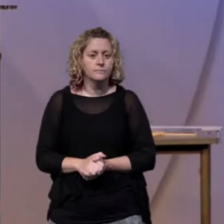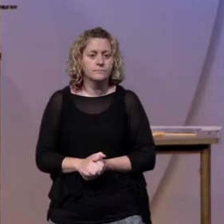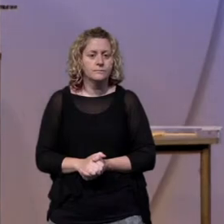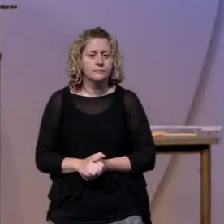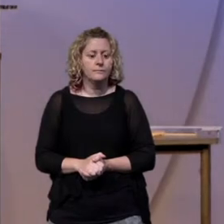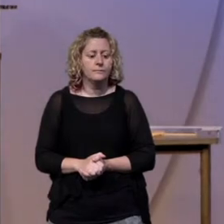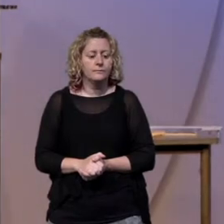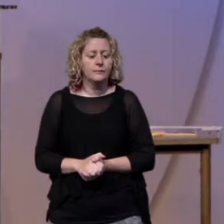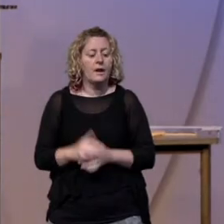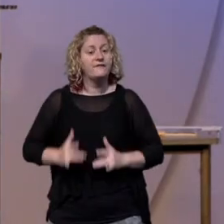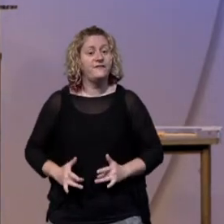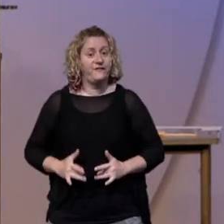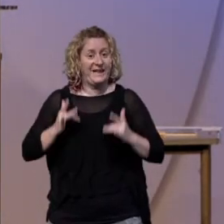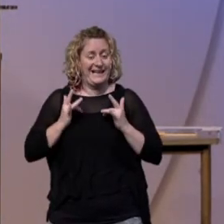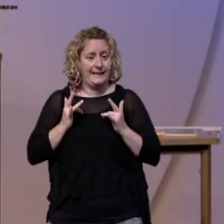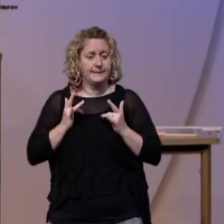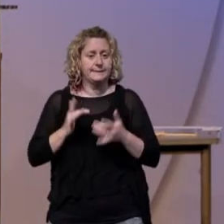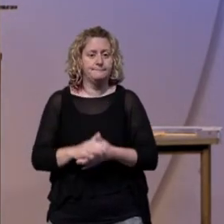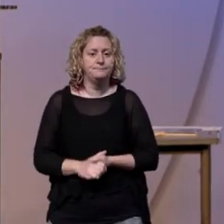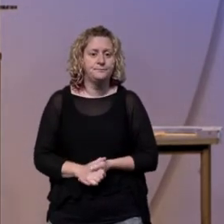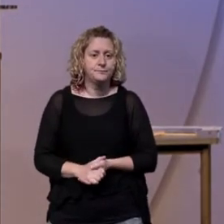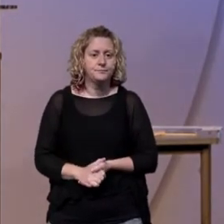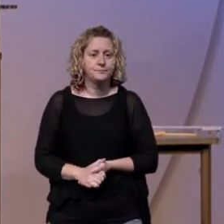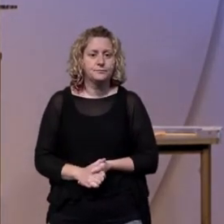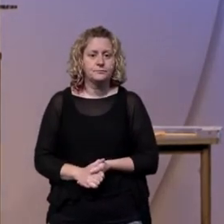feelings down here,